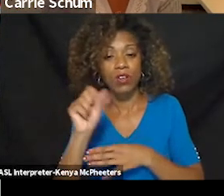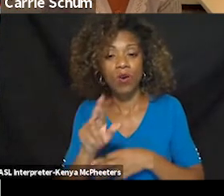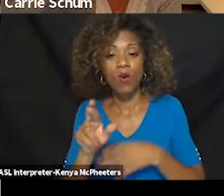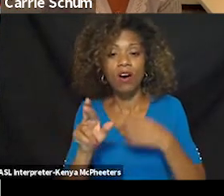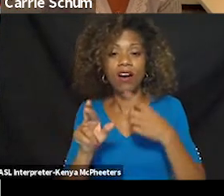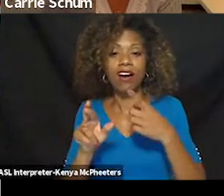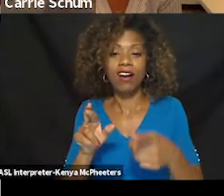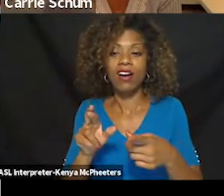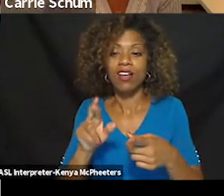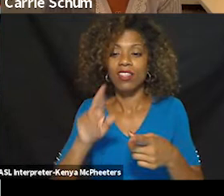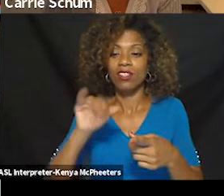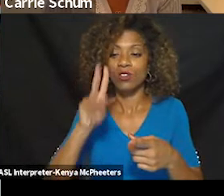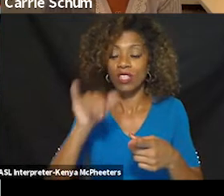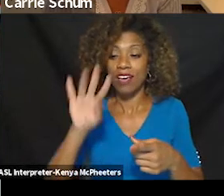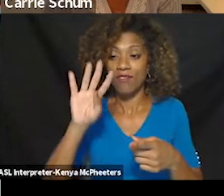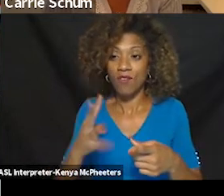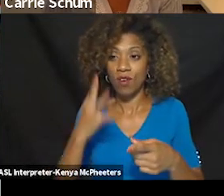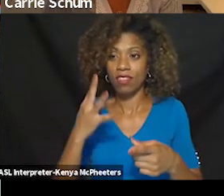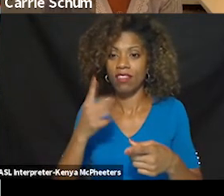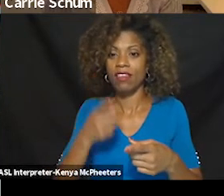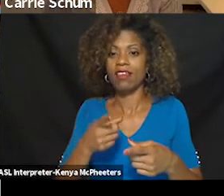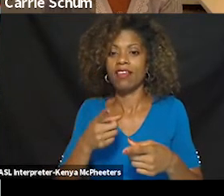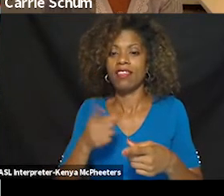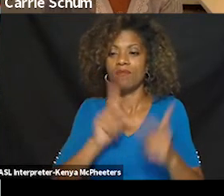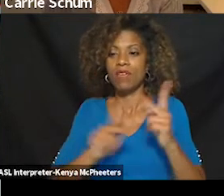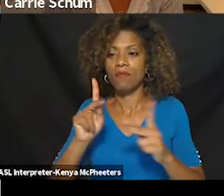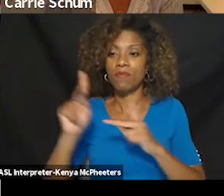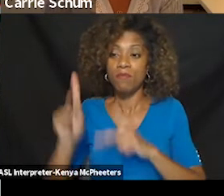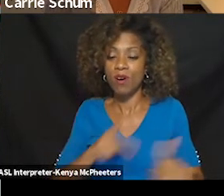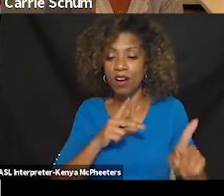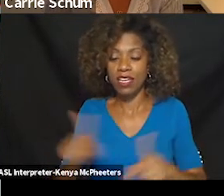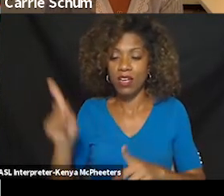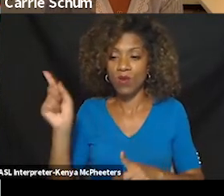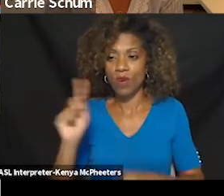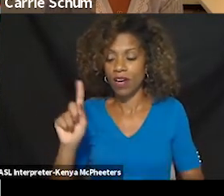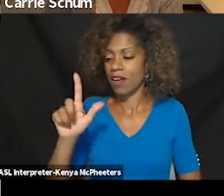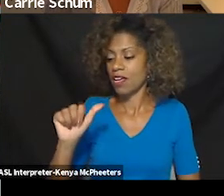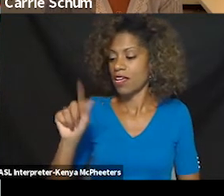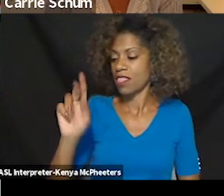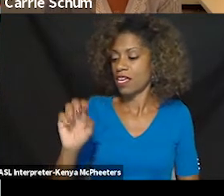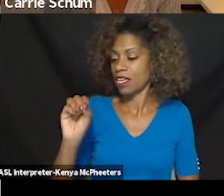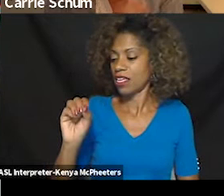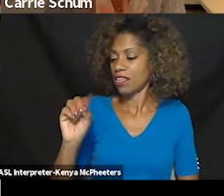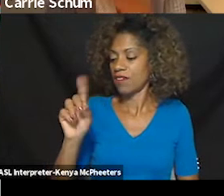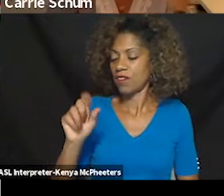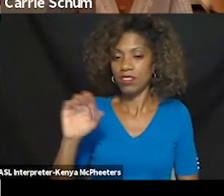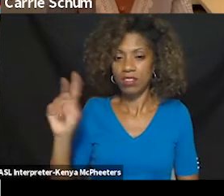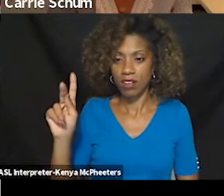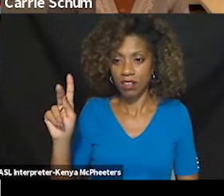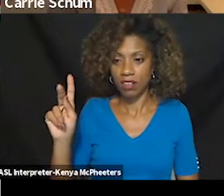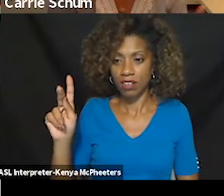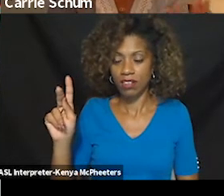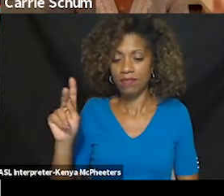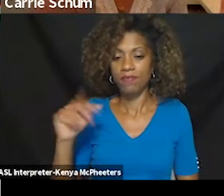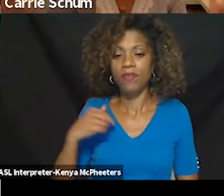over 4th of July with all the people packed together. And so when we started working with Rockefeller last August, this was sort of